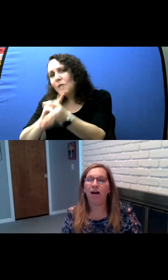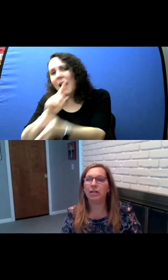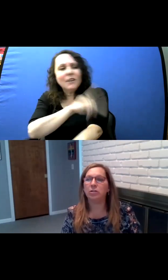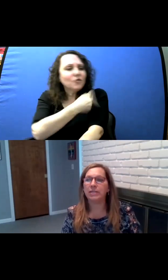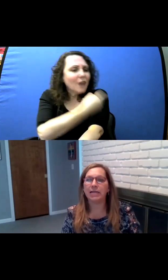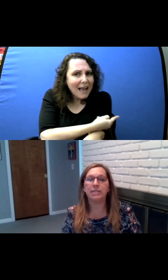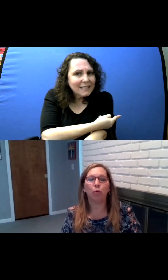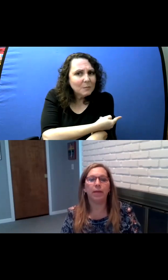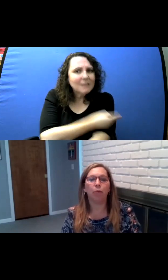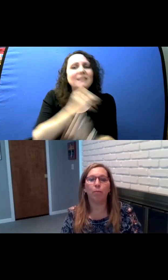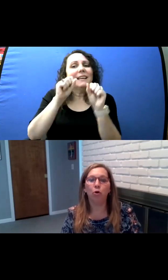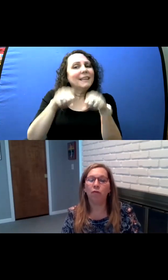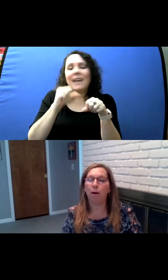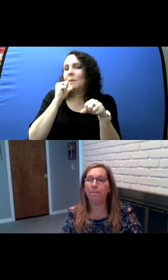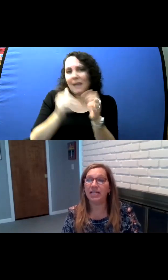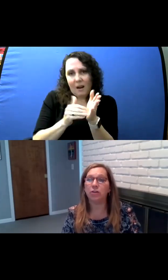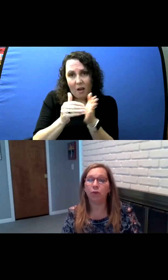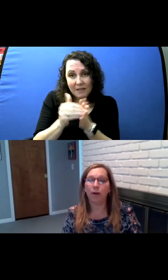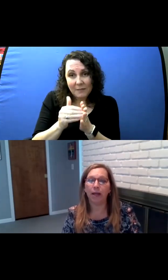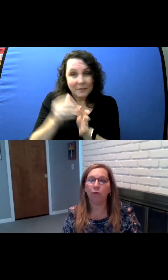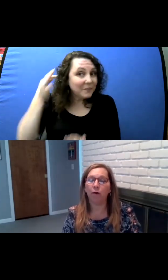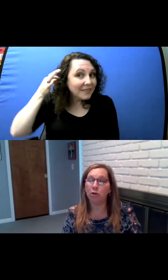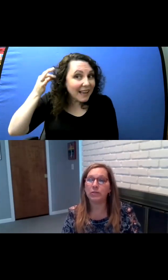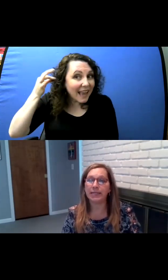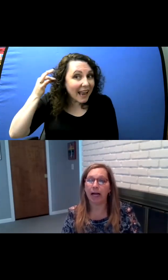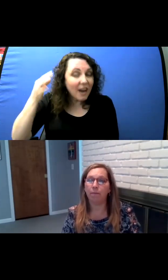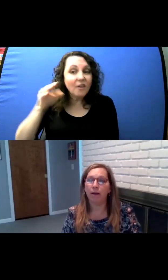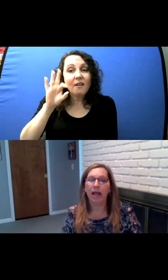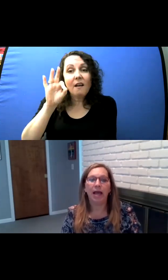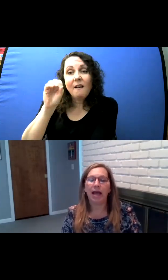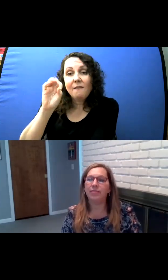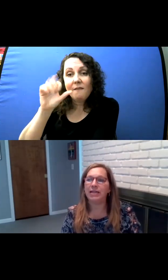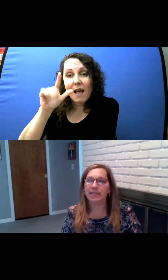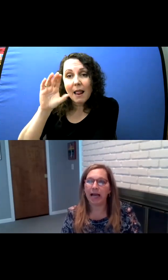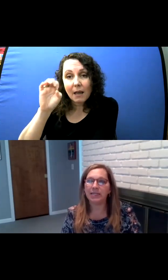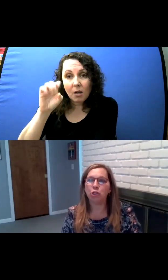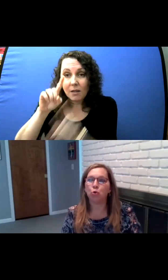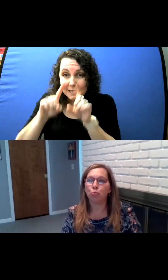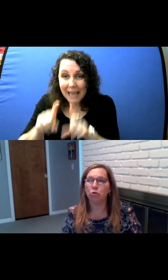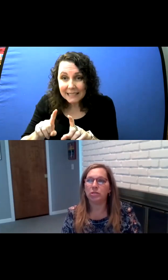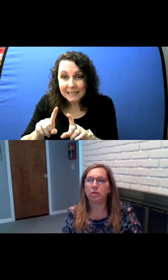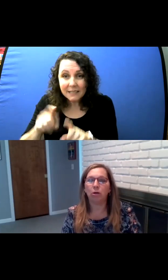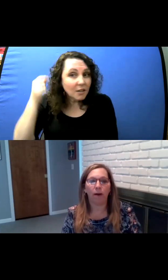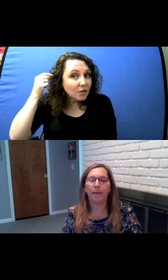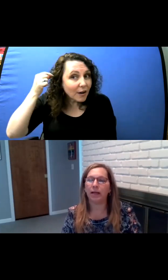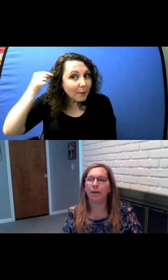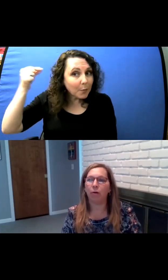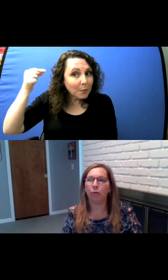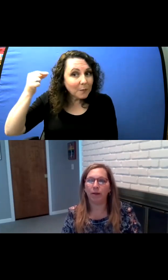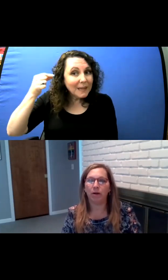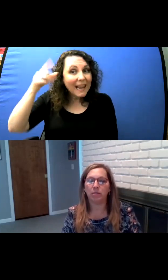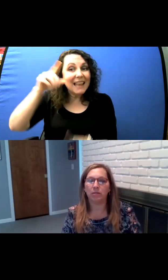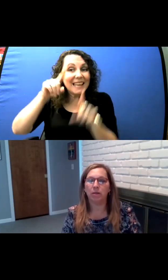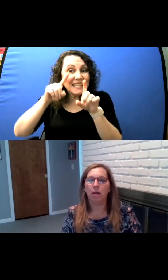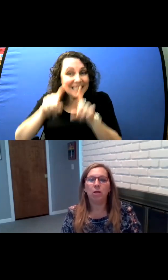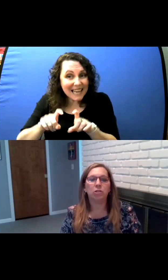hair follicle test is where they remove a piece of your hair from your scalp and they test the roots going back about